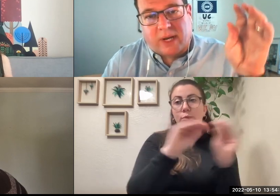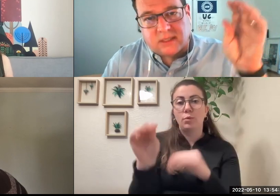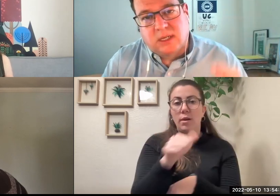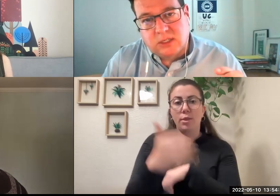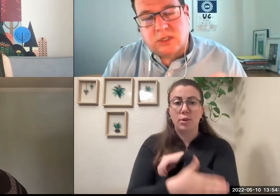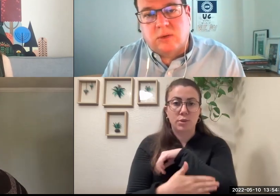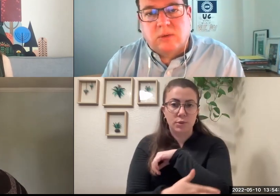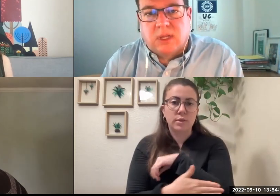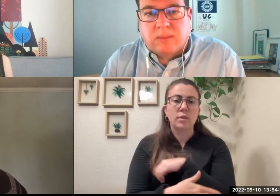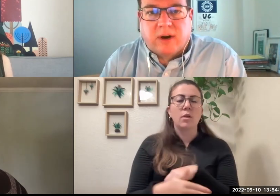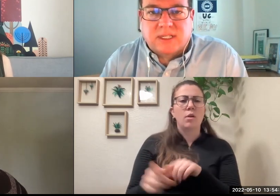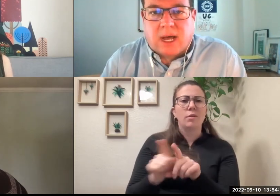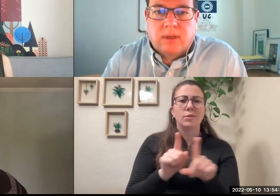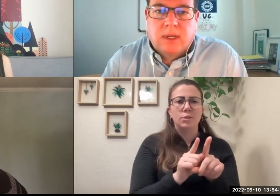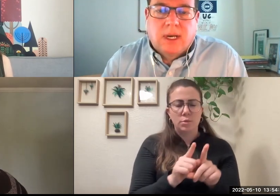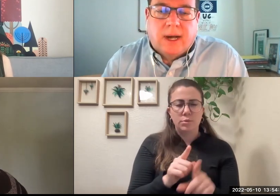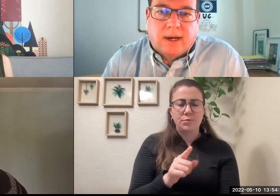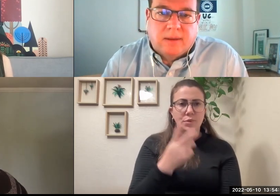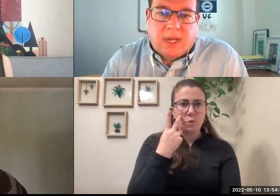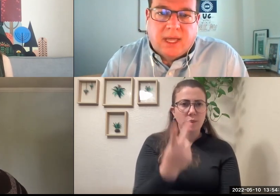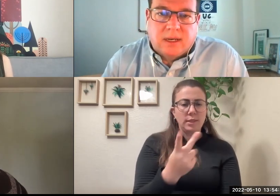industrial Midwest, to the American South,